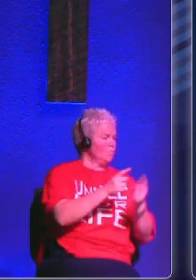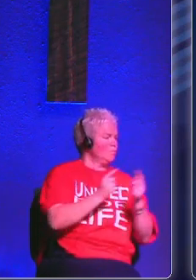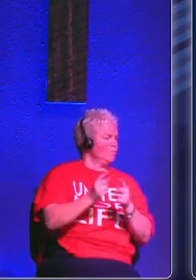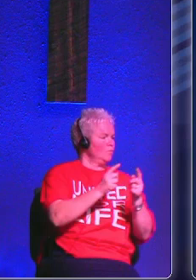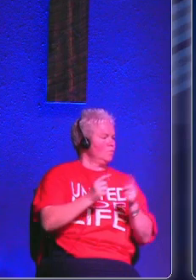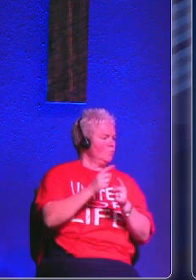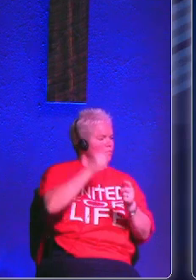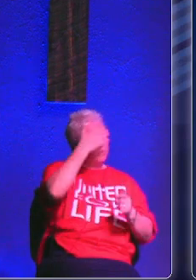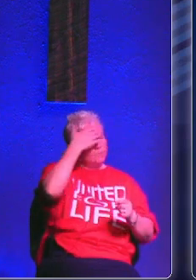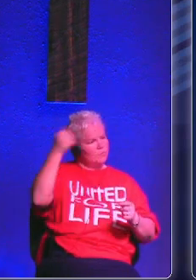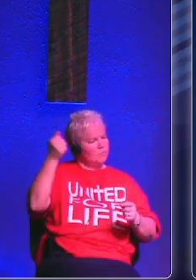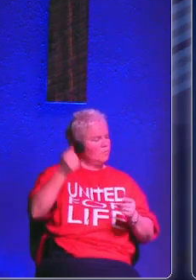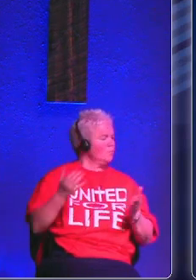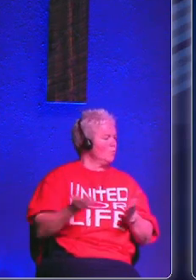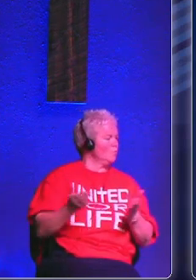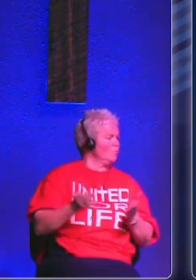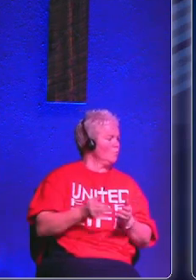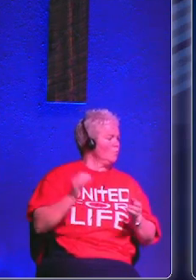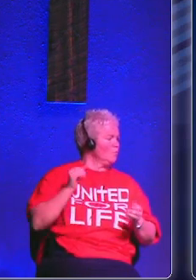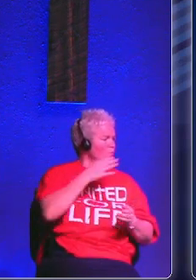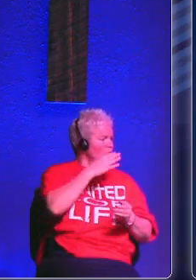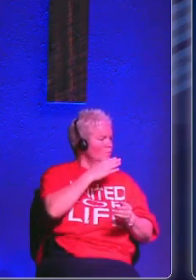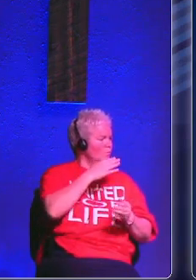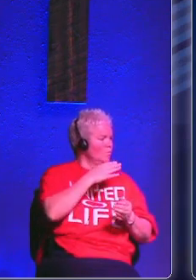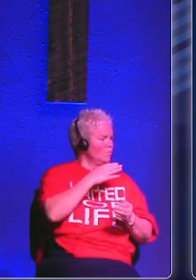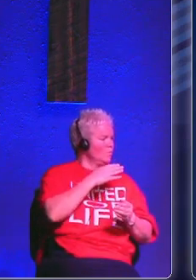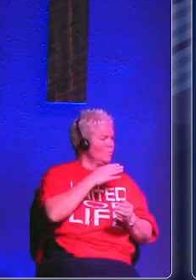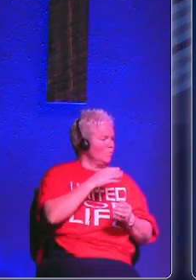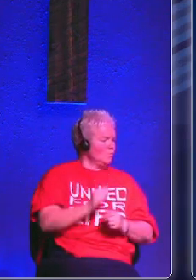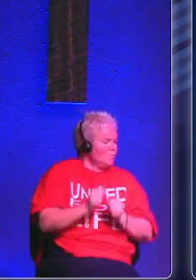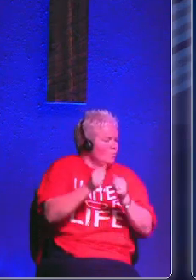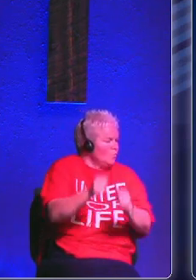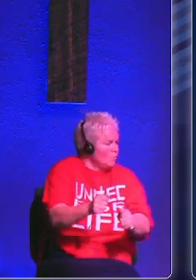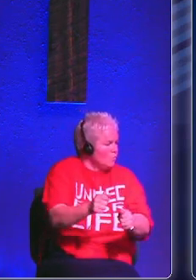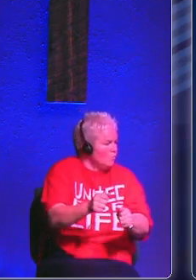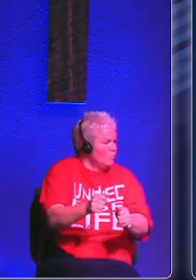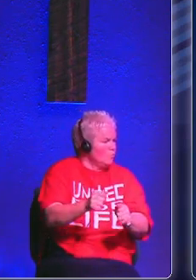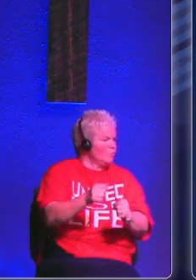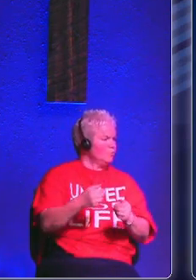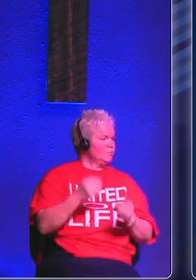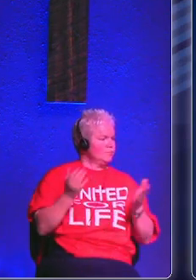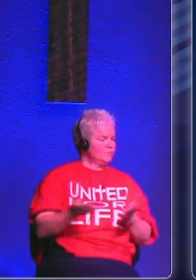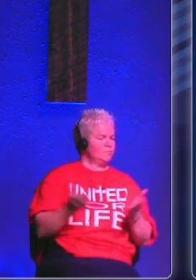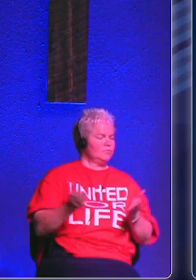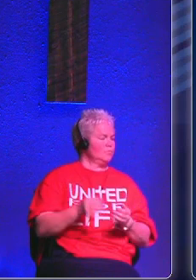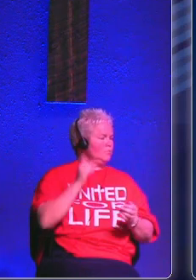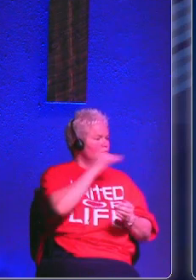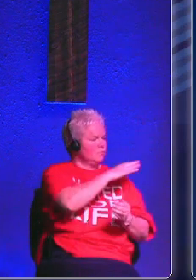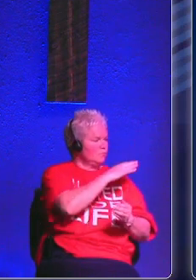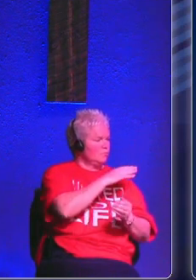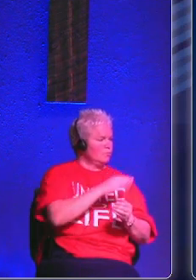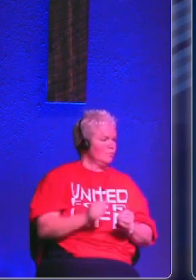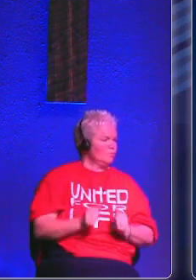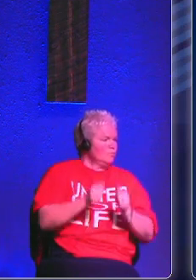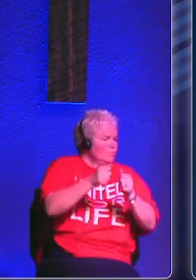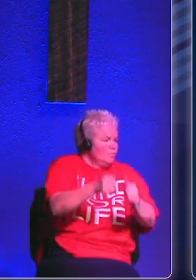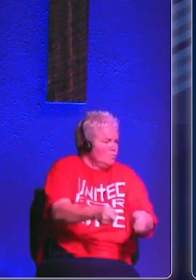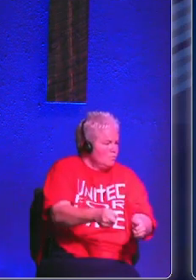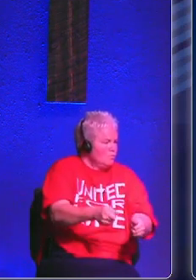do, forgetting what lies behind and straining forward to what lies ahead, I press